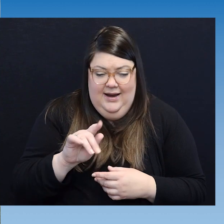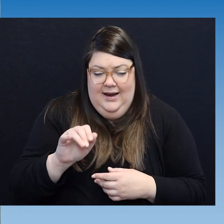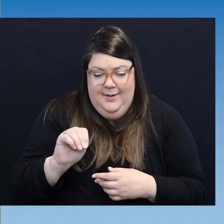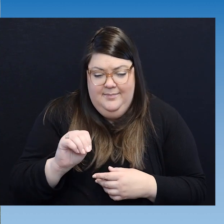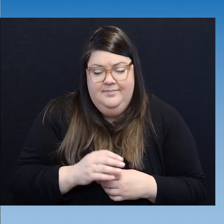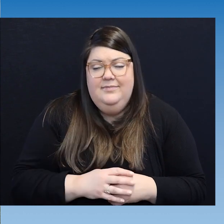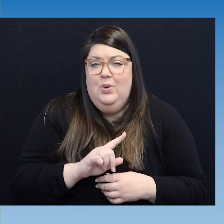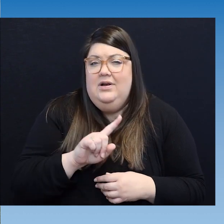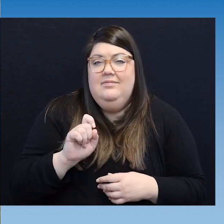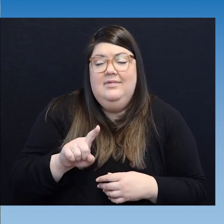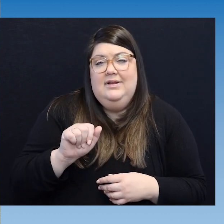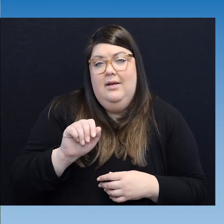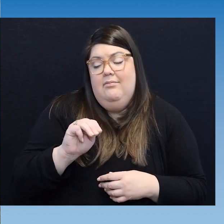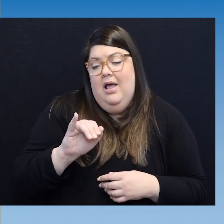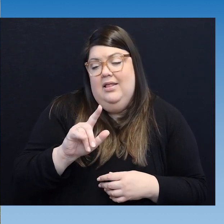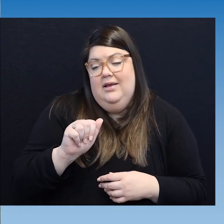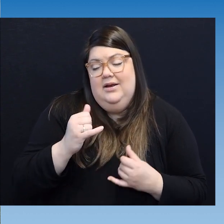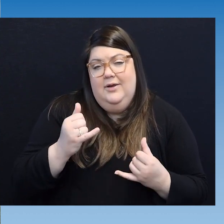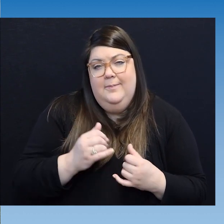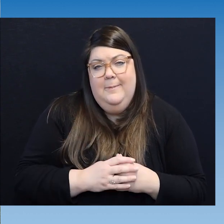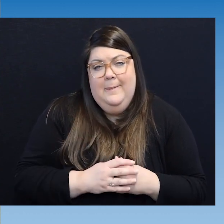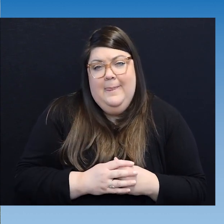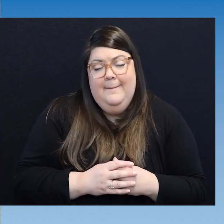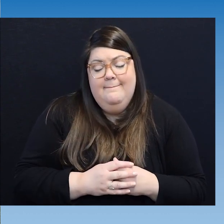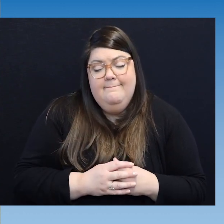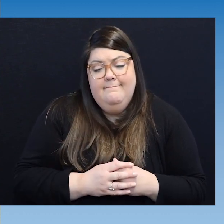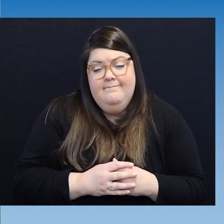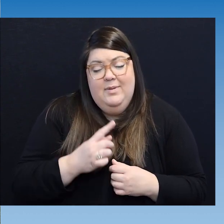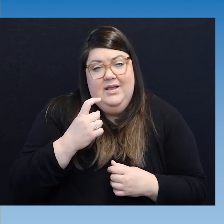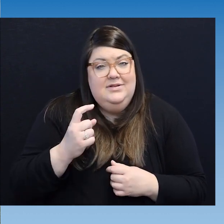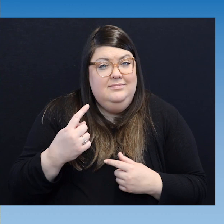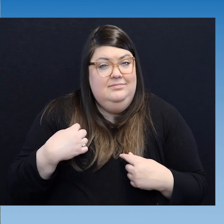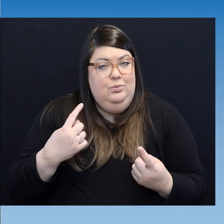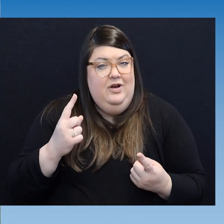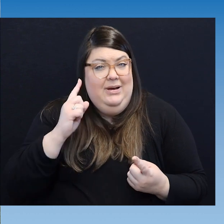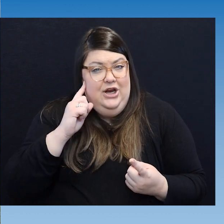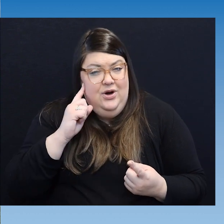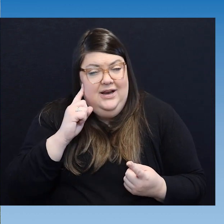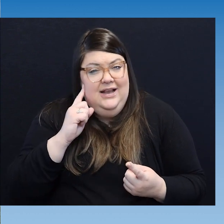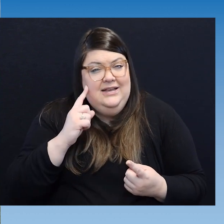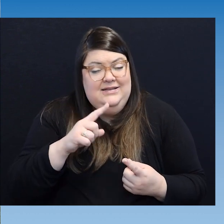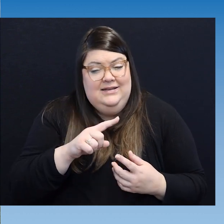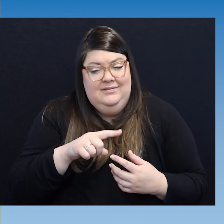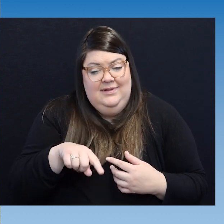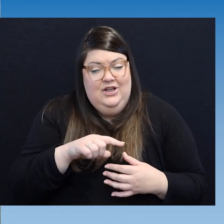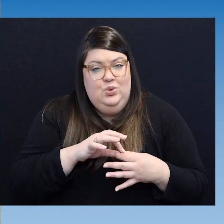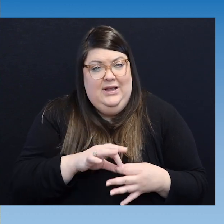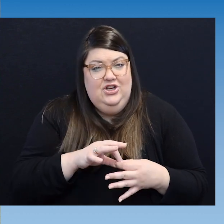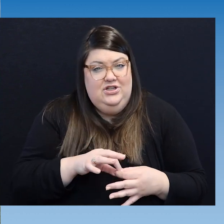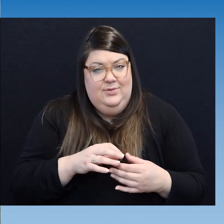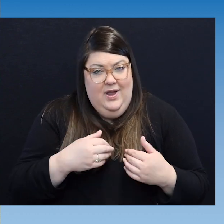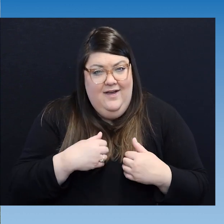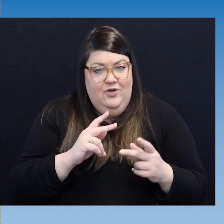want to turn to Amalia now, because what I'm hearing is like that these relationships that you have with